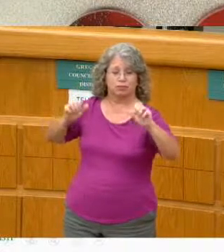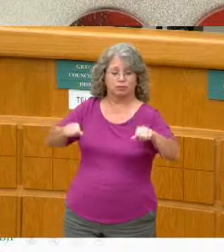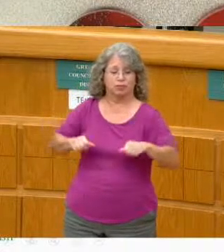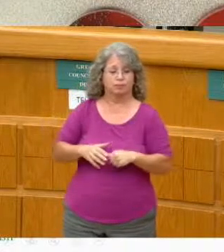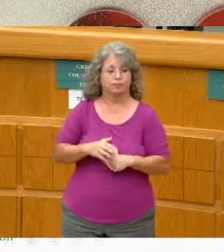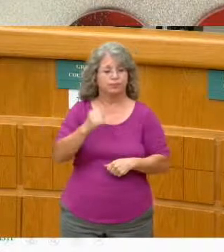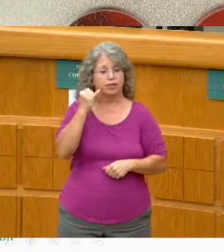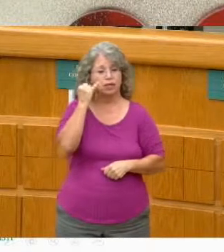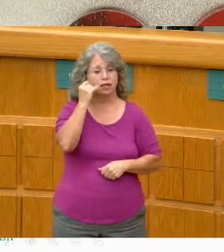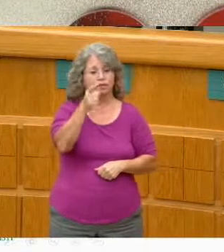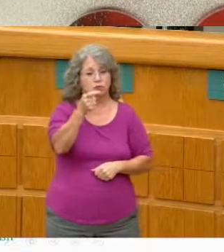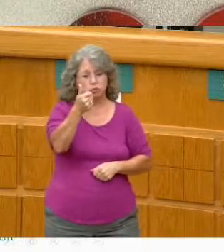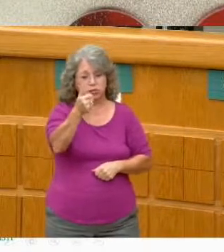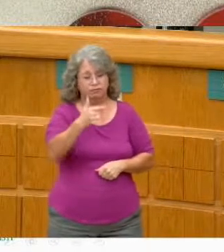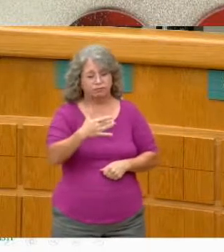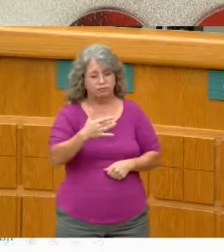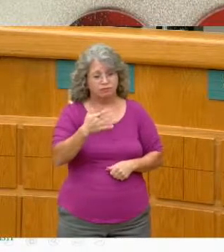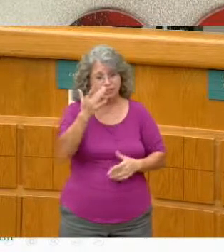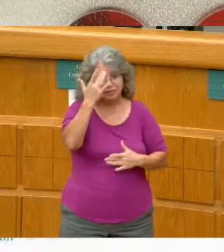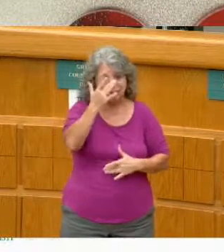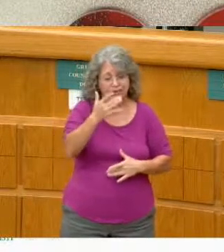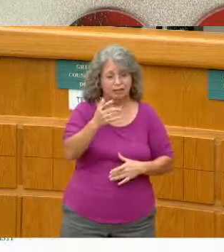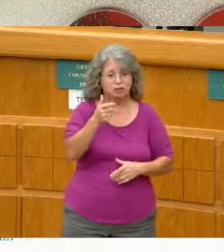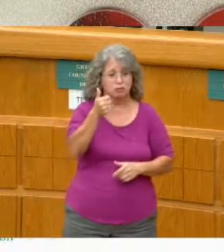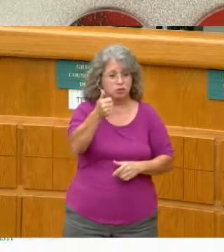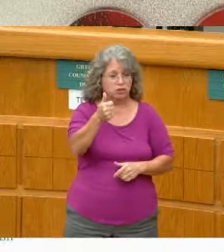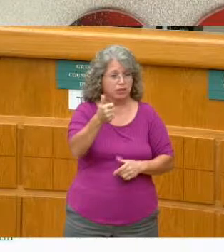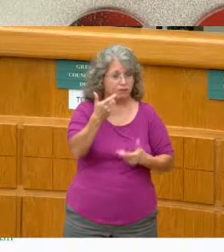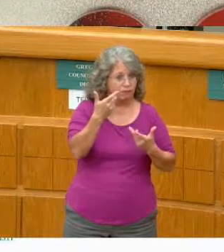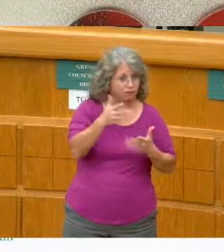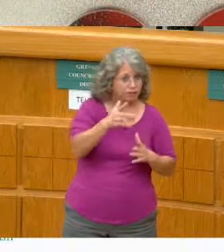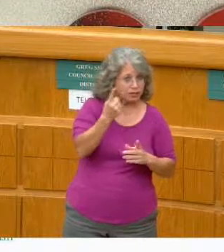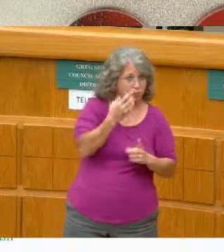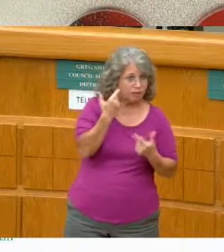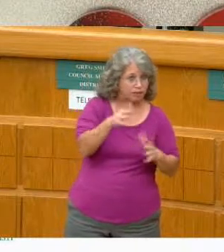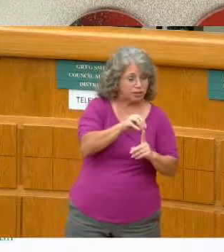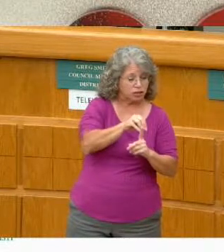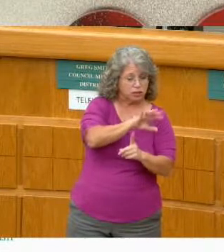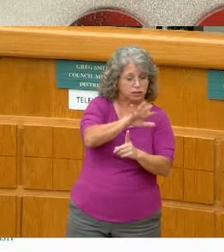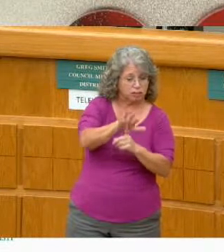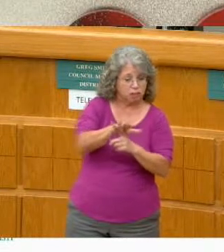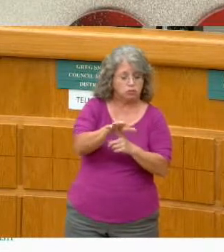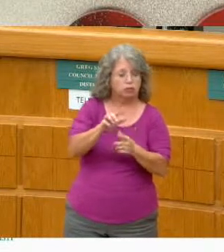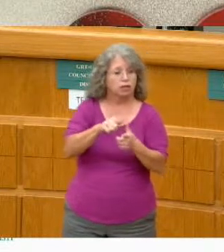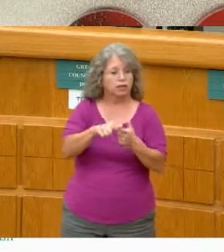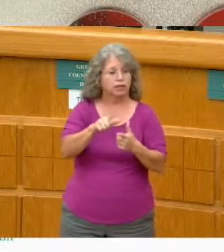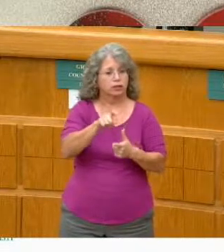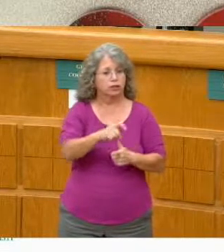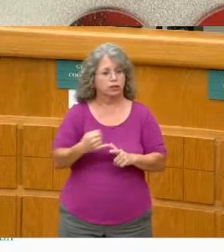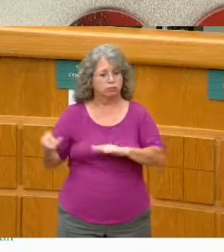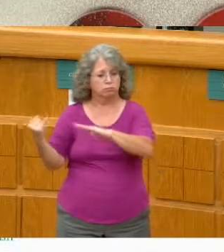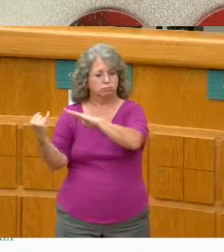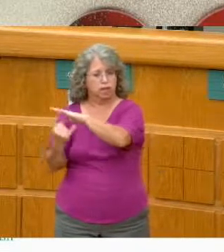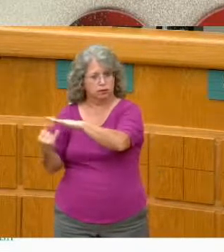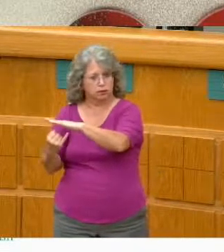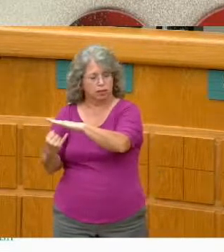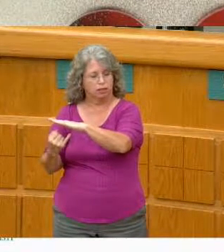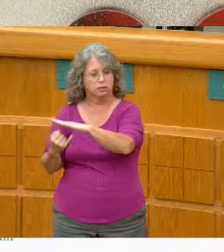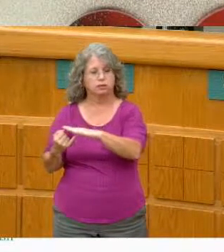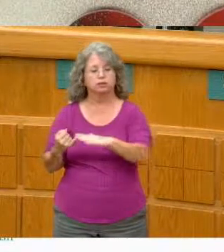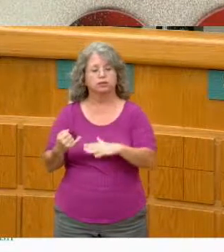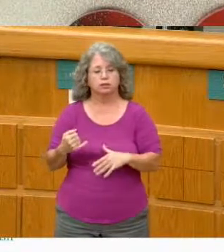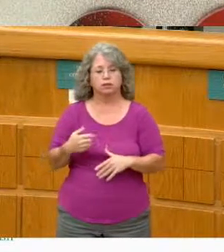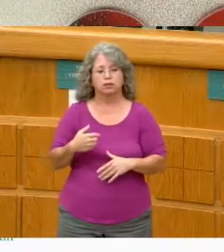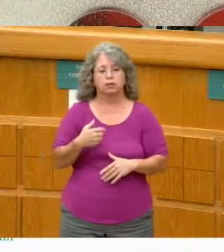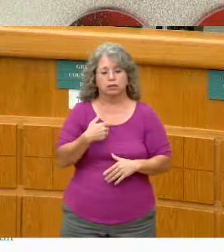is recommended. Self-isolate when you're sick or exposed to not expose as many people to COVID as you might have otherwise.